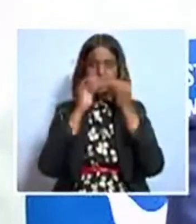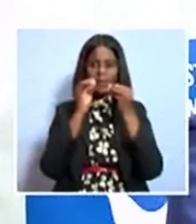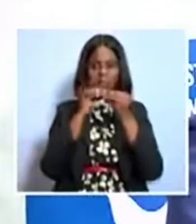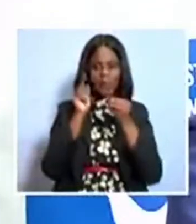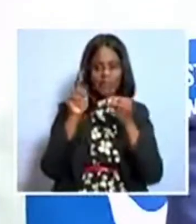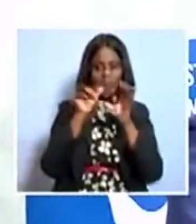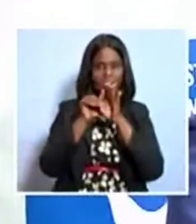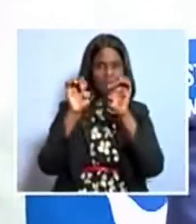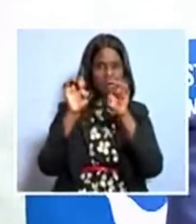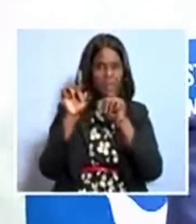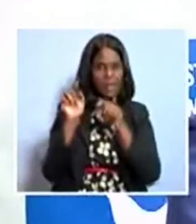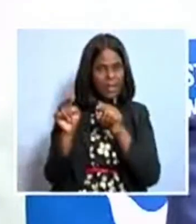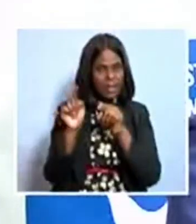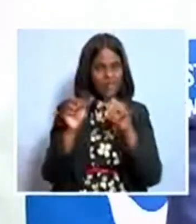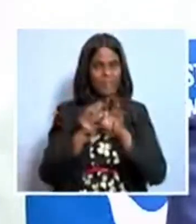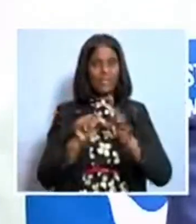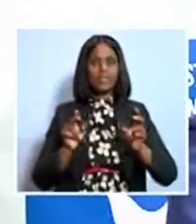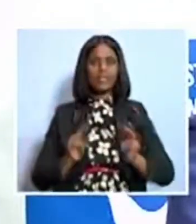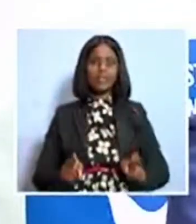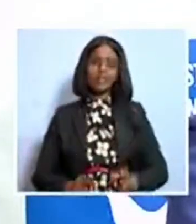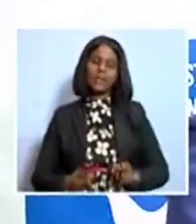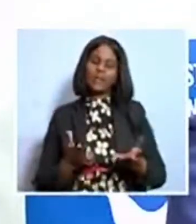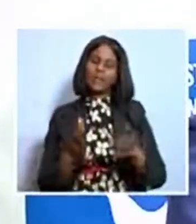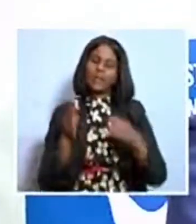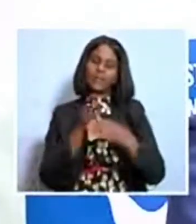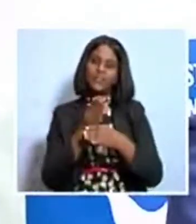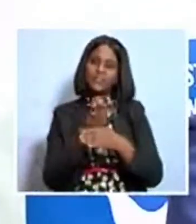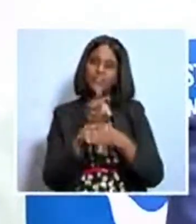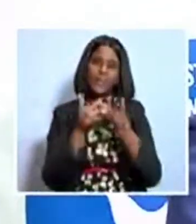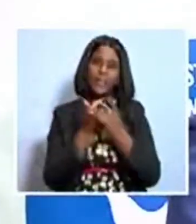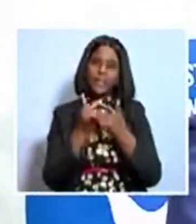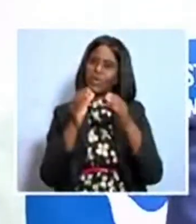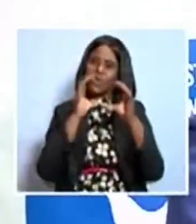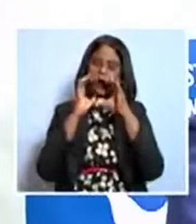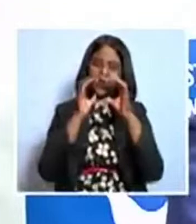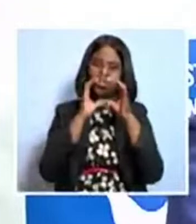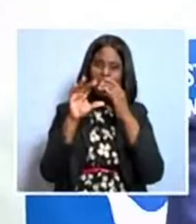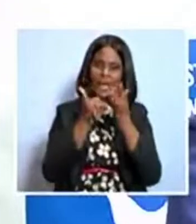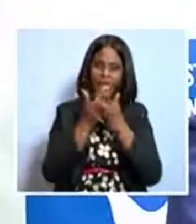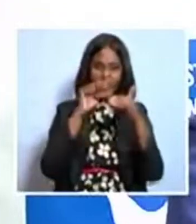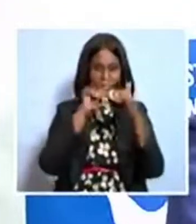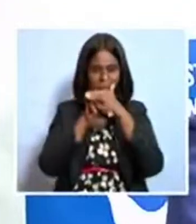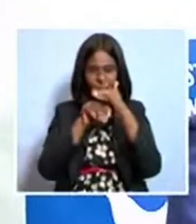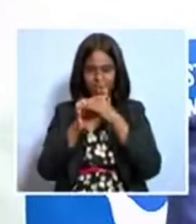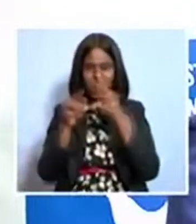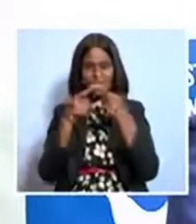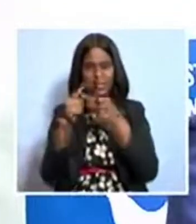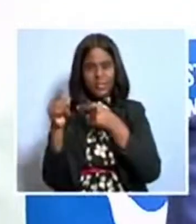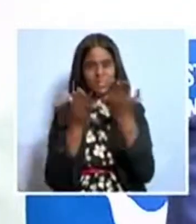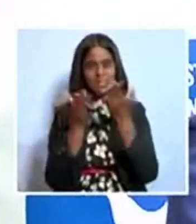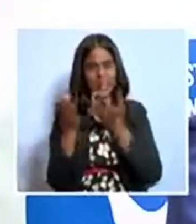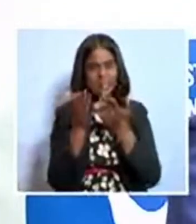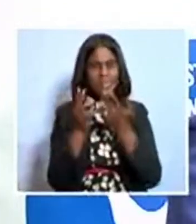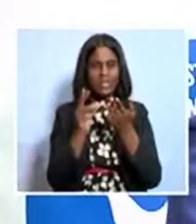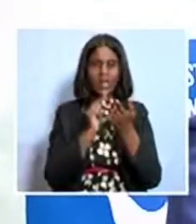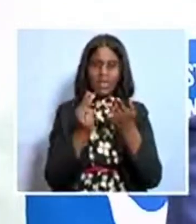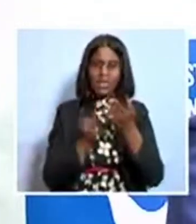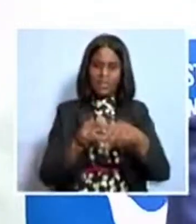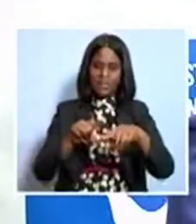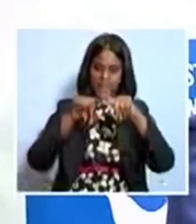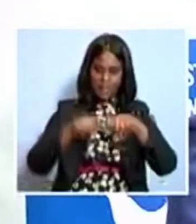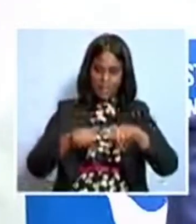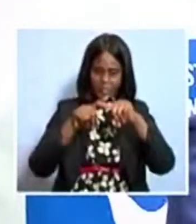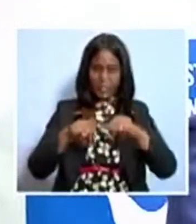in education, whether it's in health, whether it's in how we do business or how we communicate, how we access different services? How do we leverage